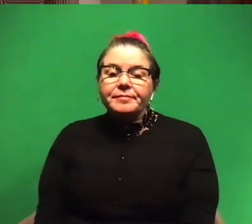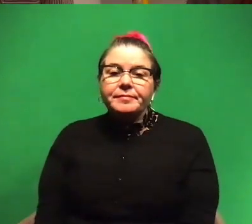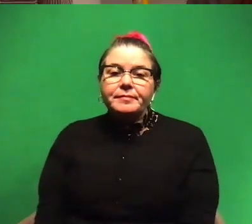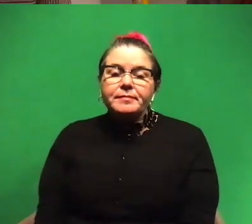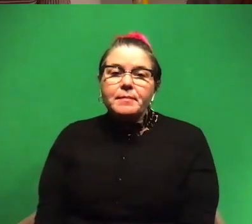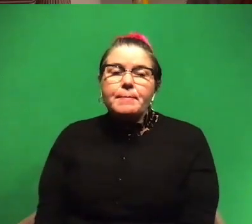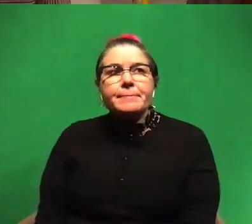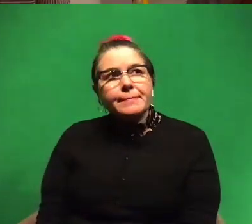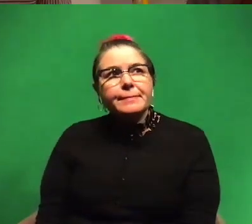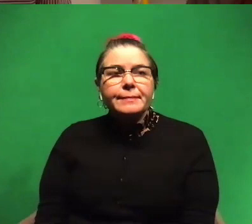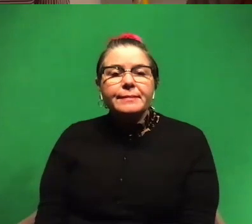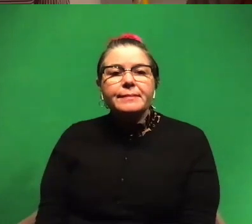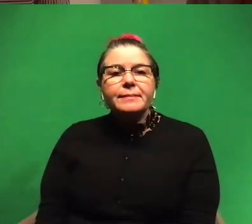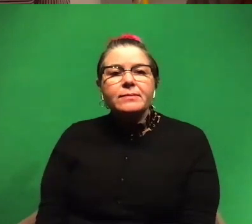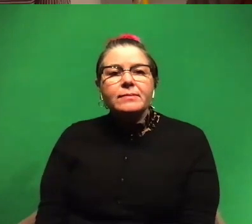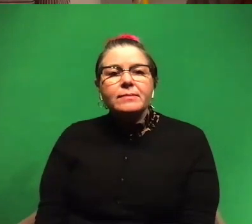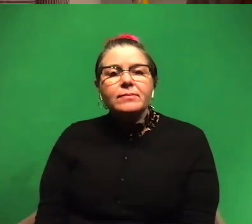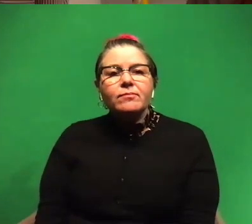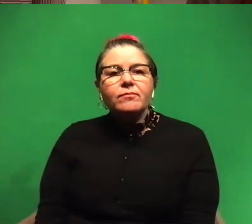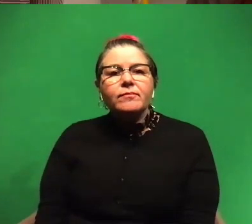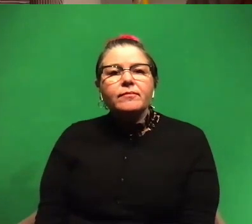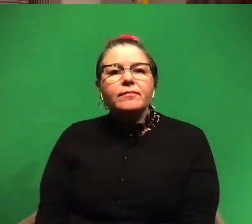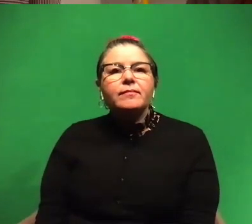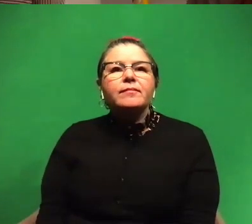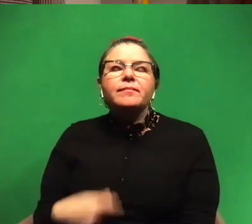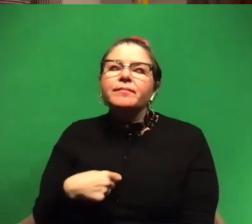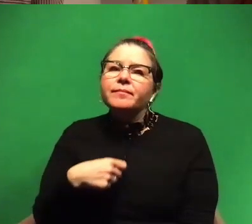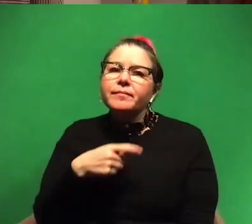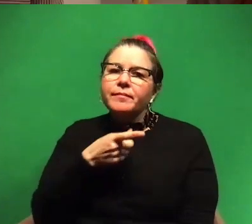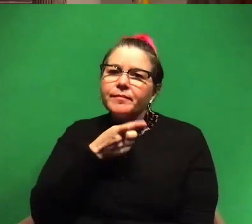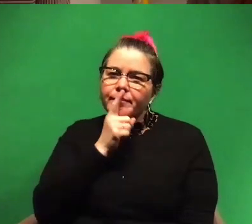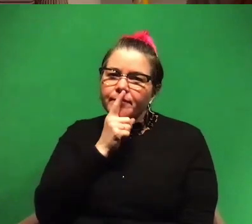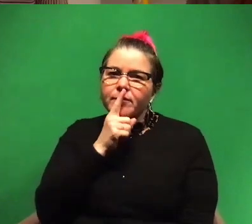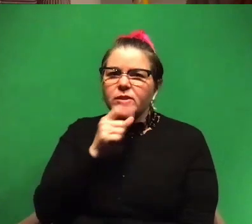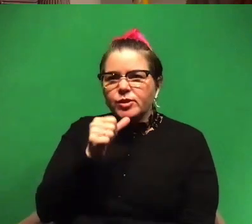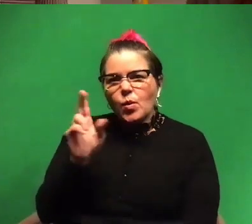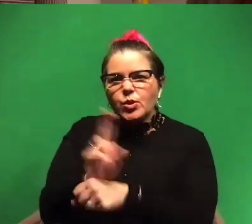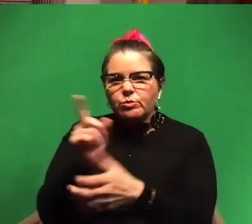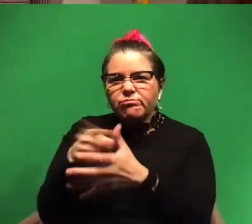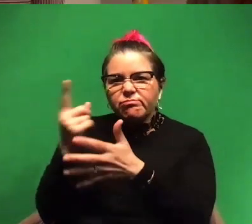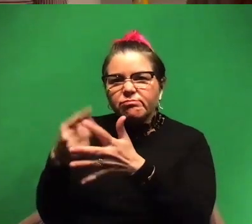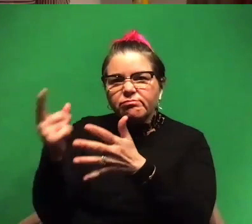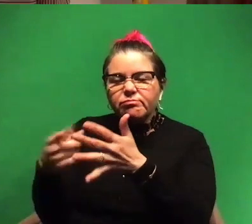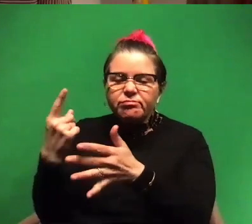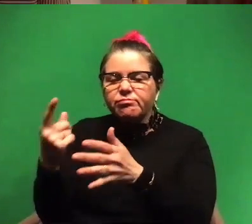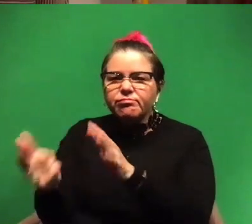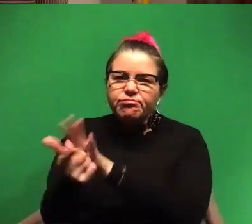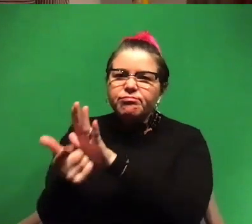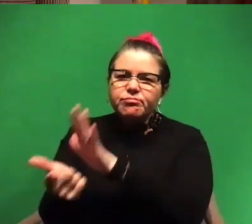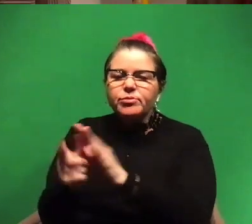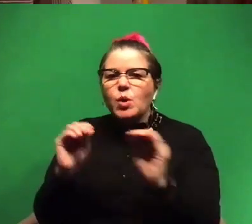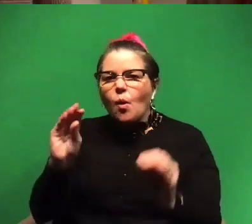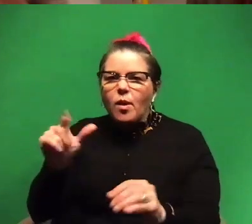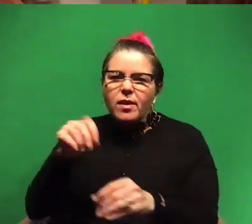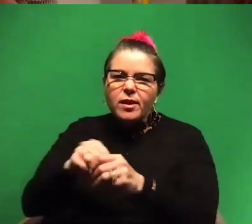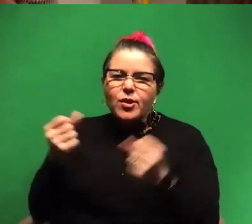I think, I mean, I don't ever want to say like, don't use those things, or don't, have oil in your car and